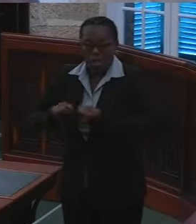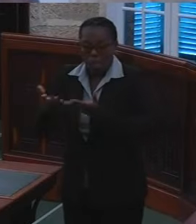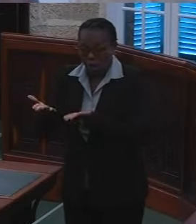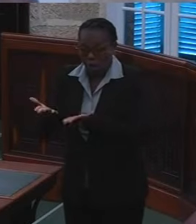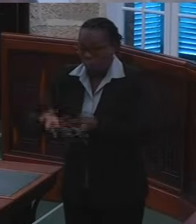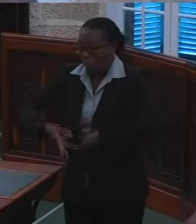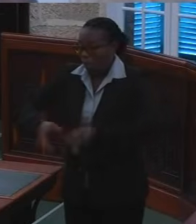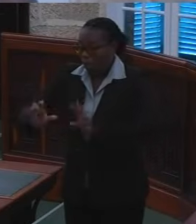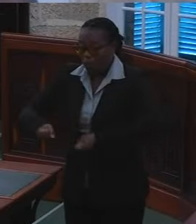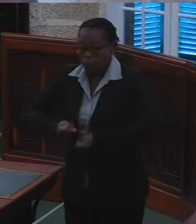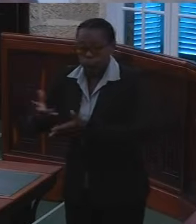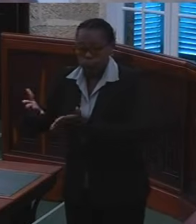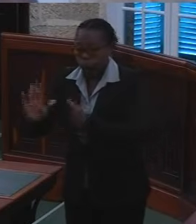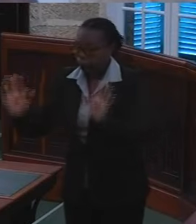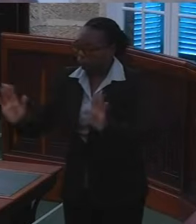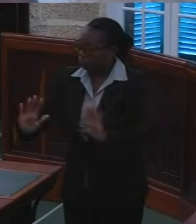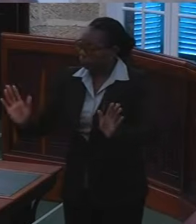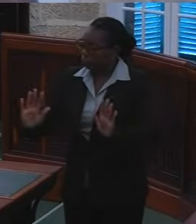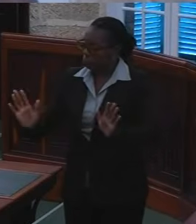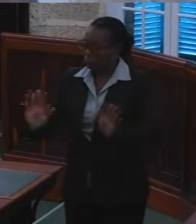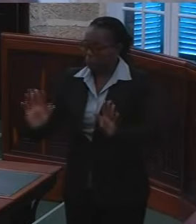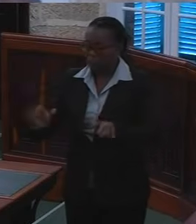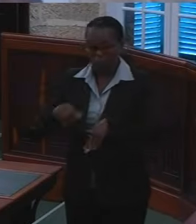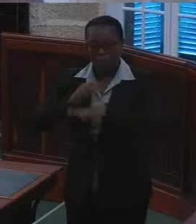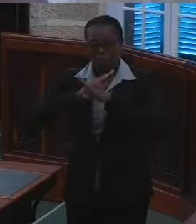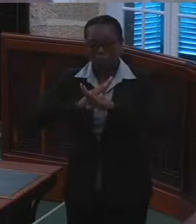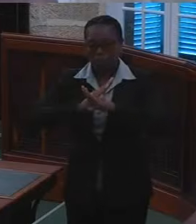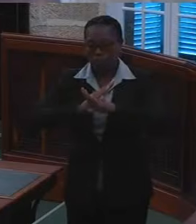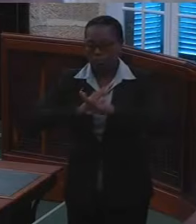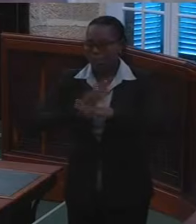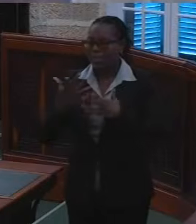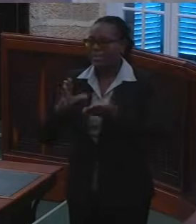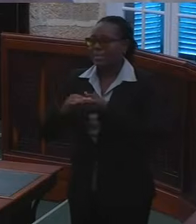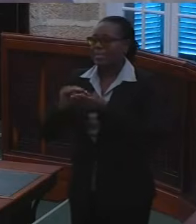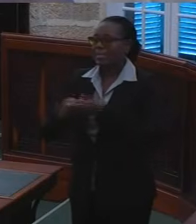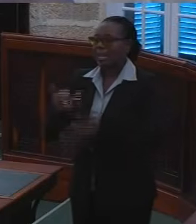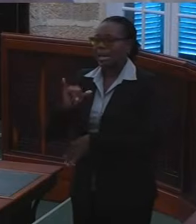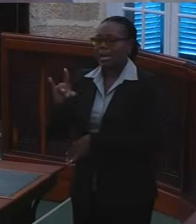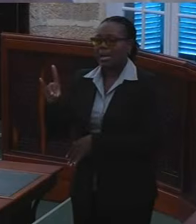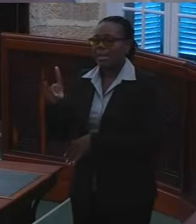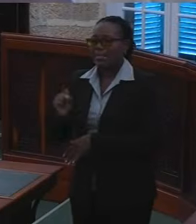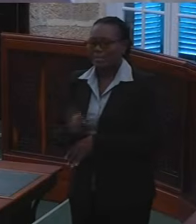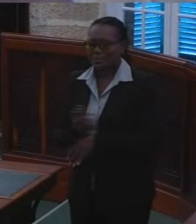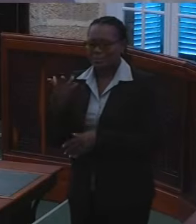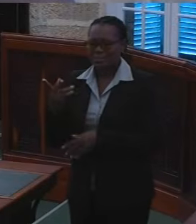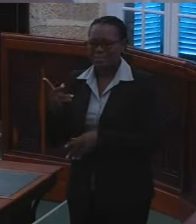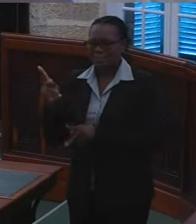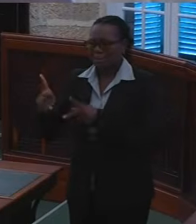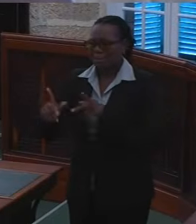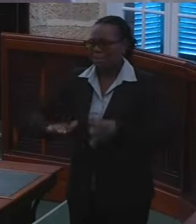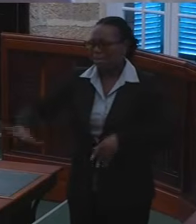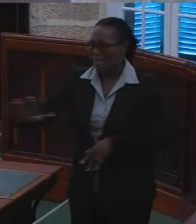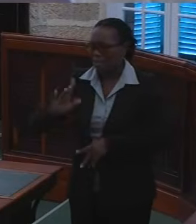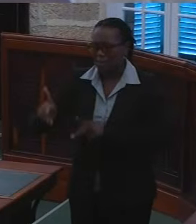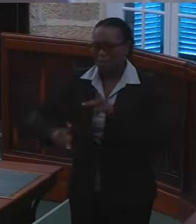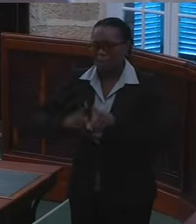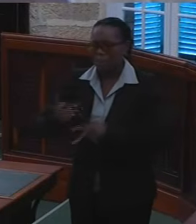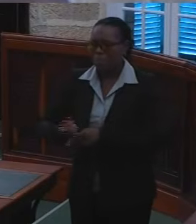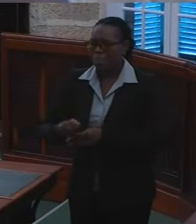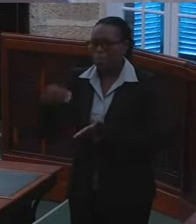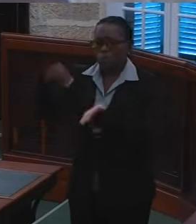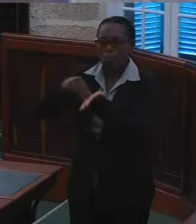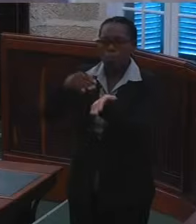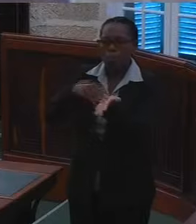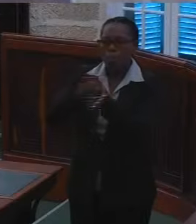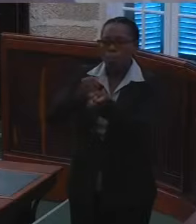We are saying that we don't need to place identities and locations of persons in the public domain where we know